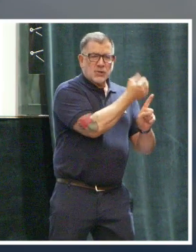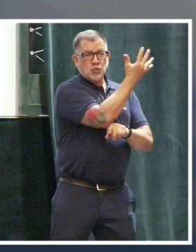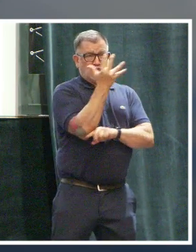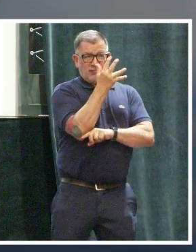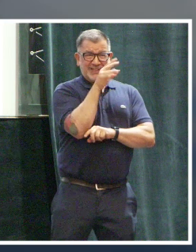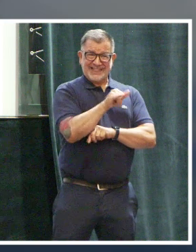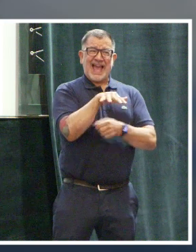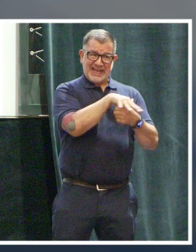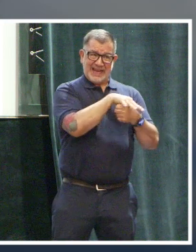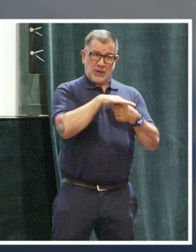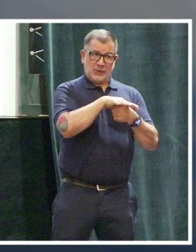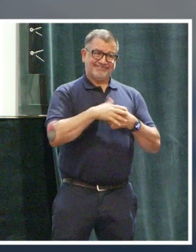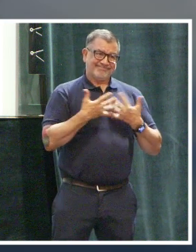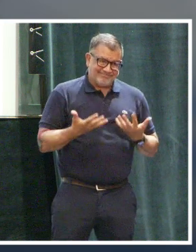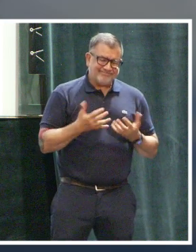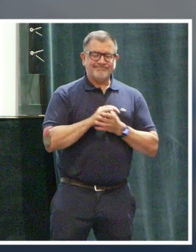as well.